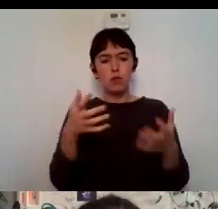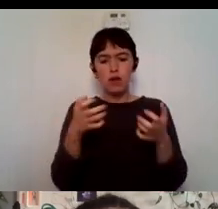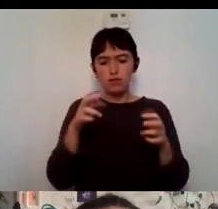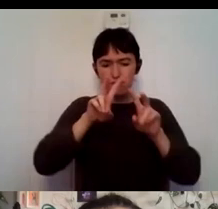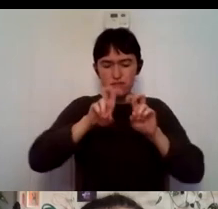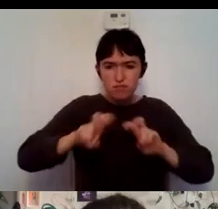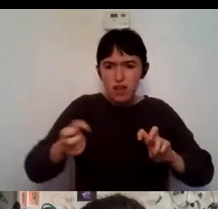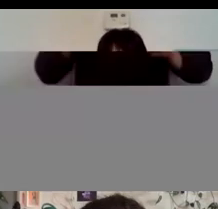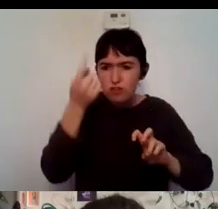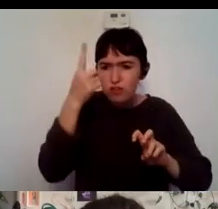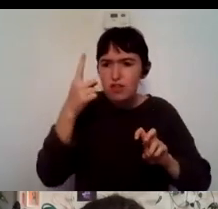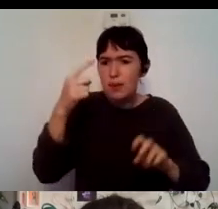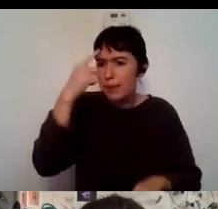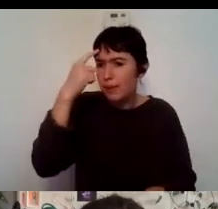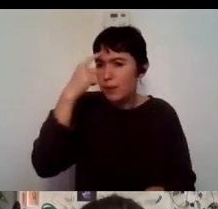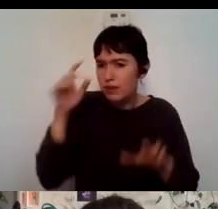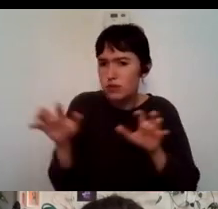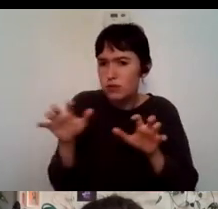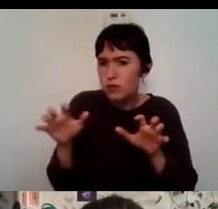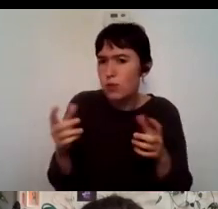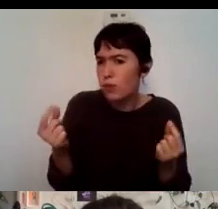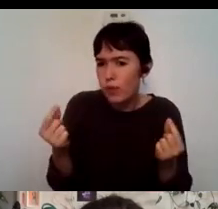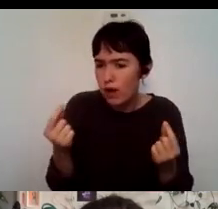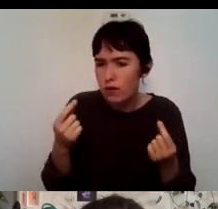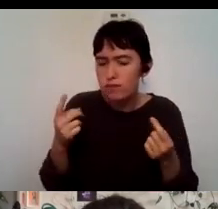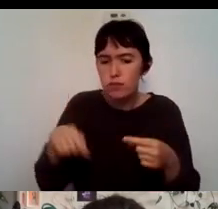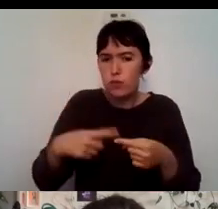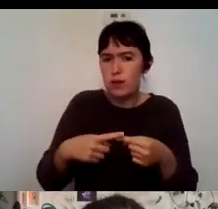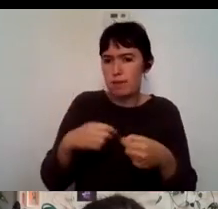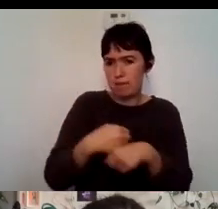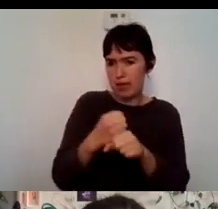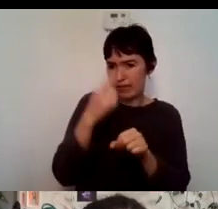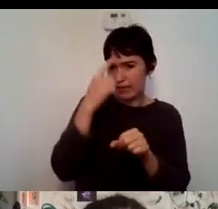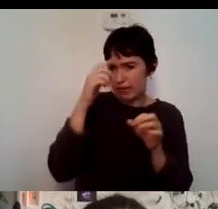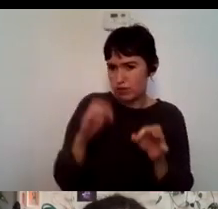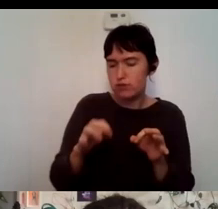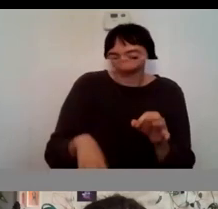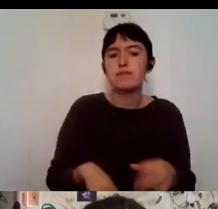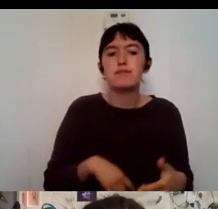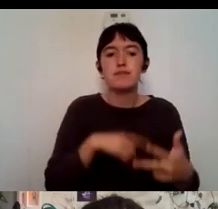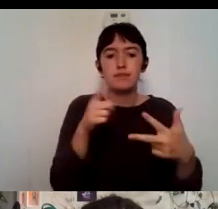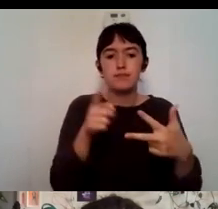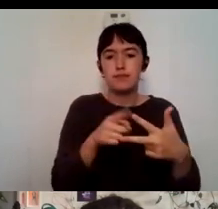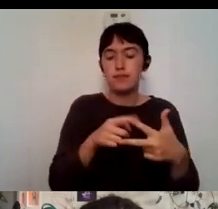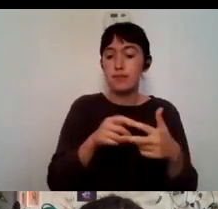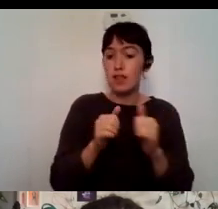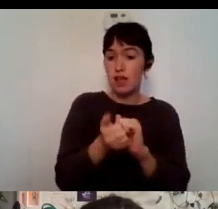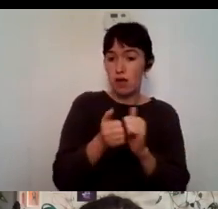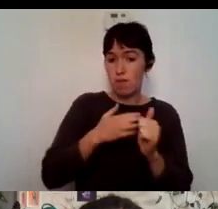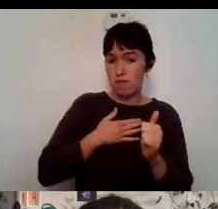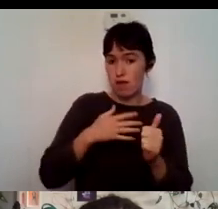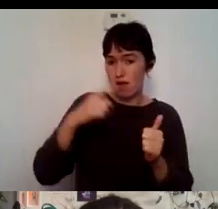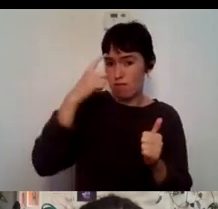when we're making decisions. The second question that I hope to answer for you is, how does my brain tell